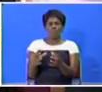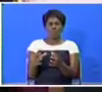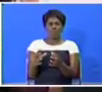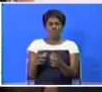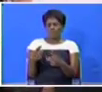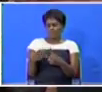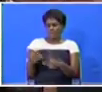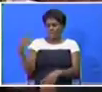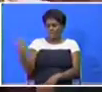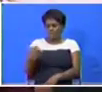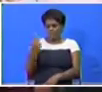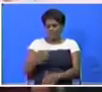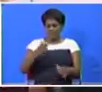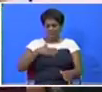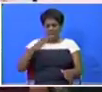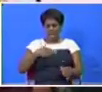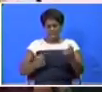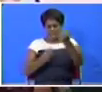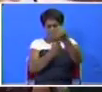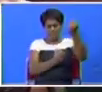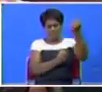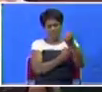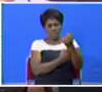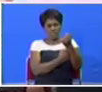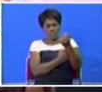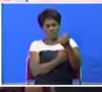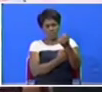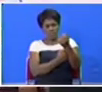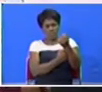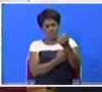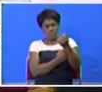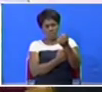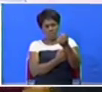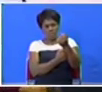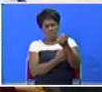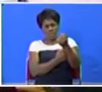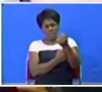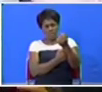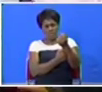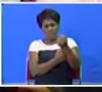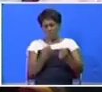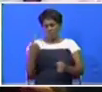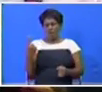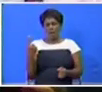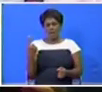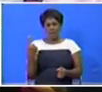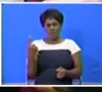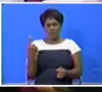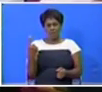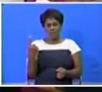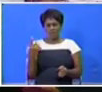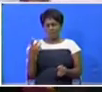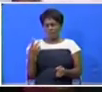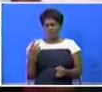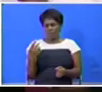started beating our supporters, and it can be proved here. And in, and Chair, one of the when he went to address his